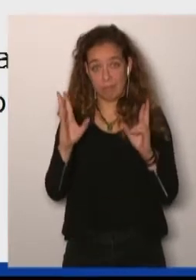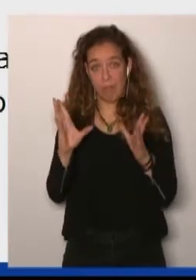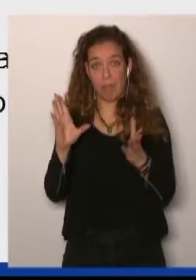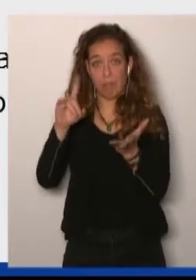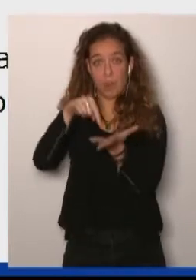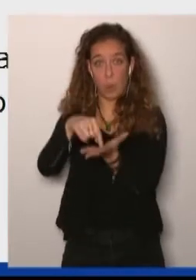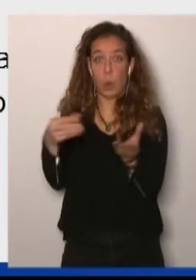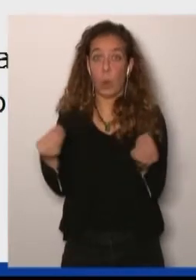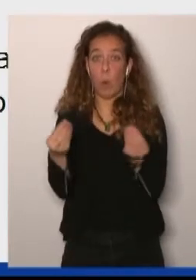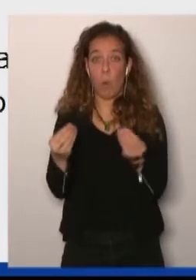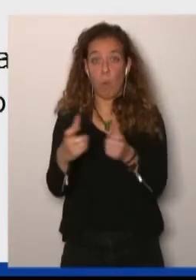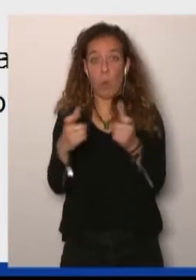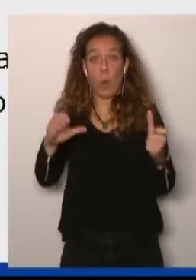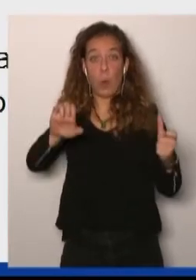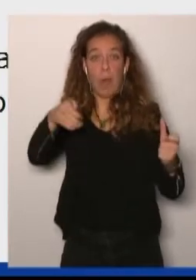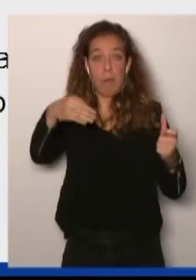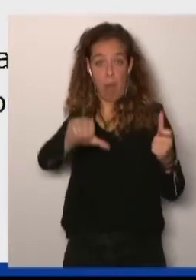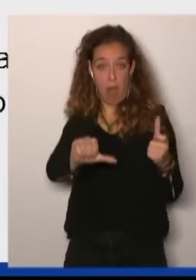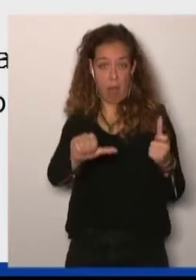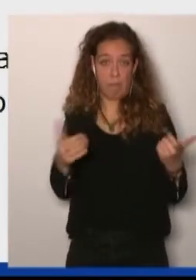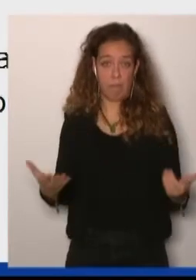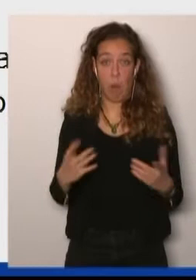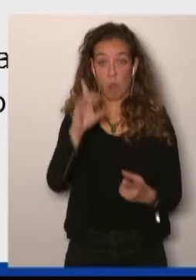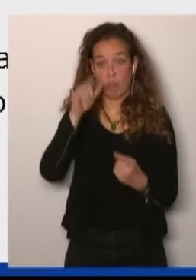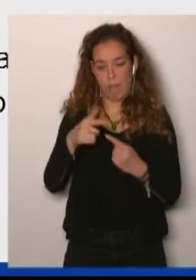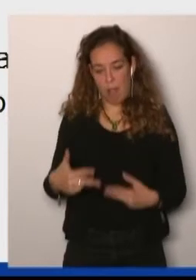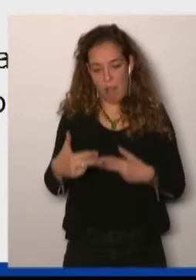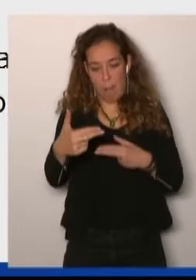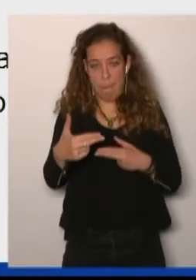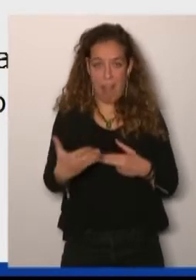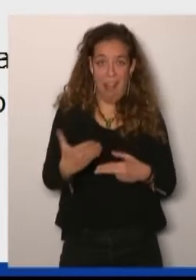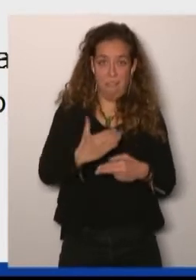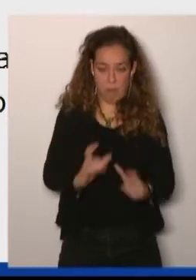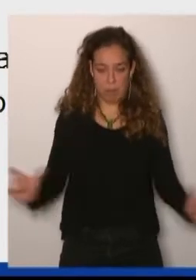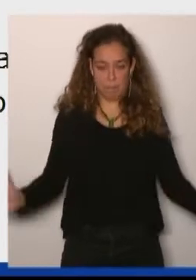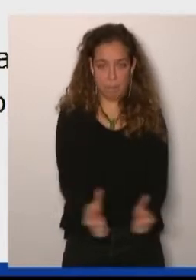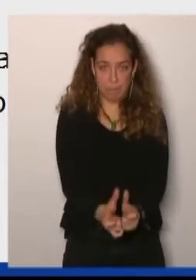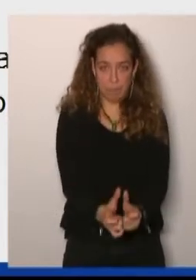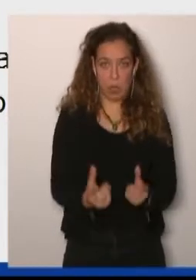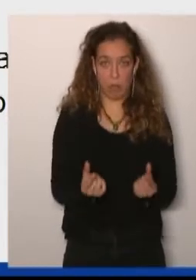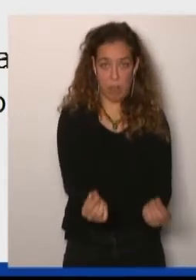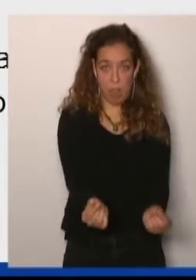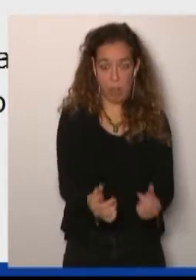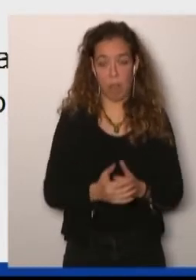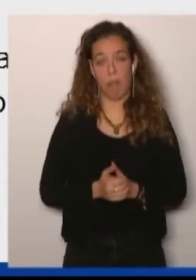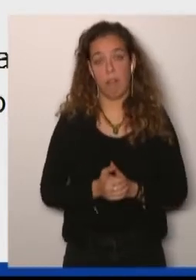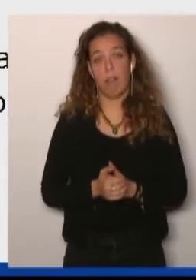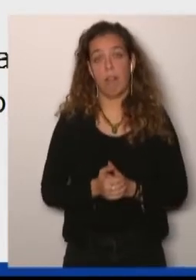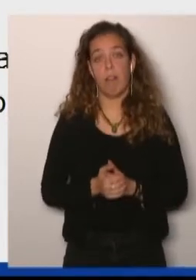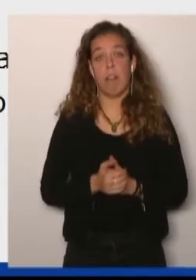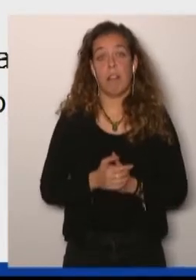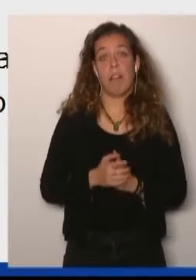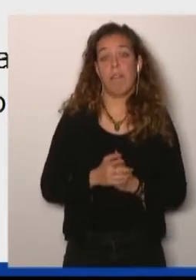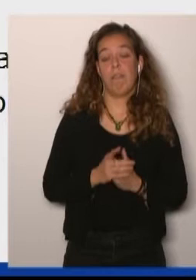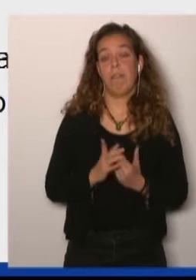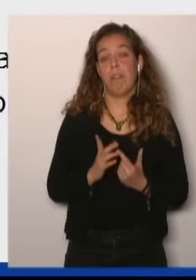dialogue, provide a safe space for science-driven discussions between all stakeholders on product developments, either within